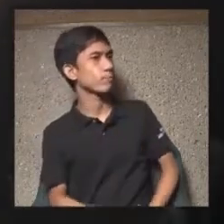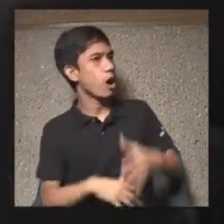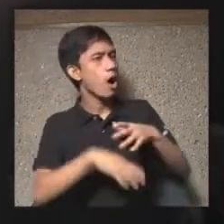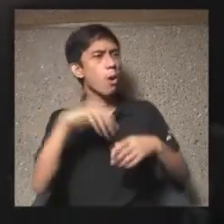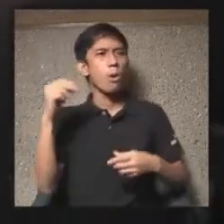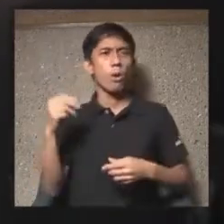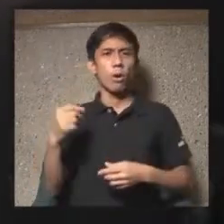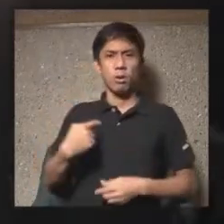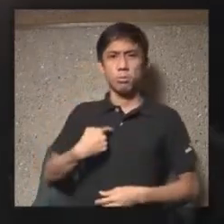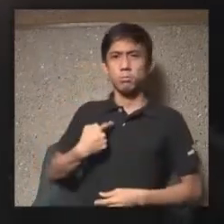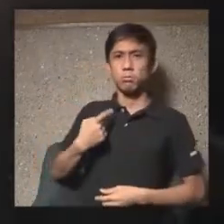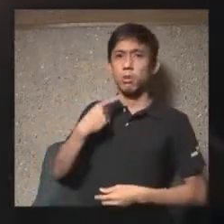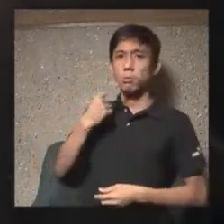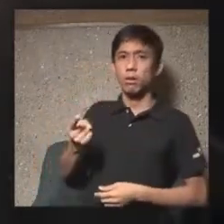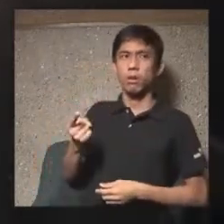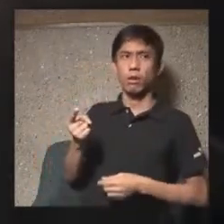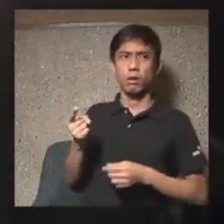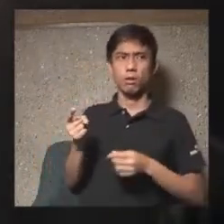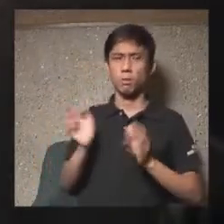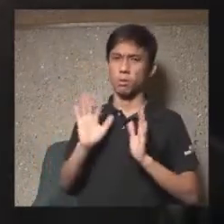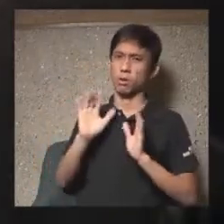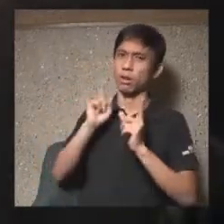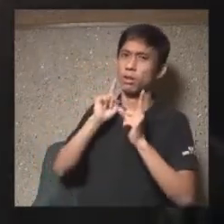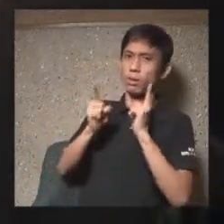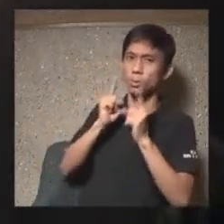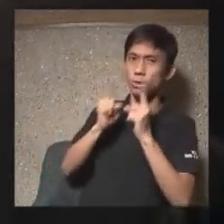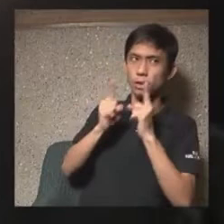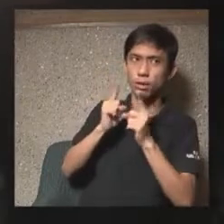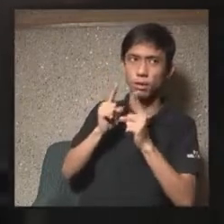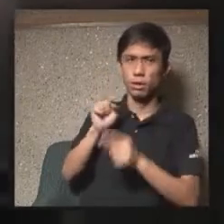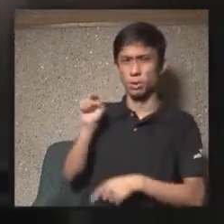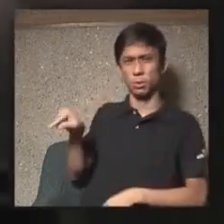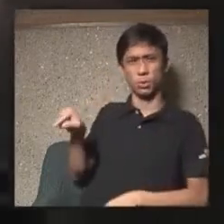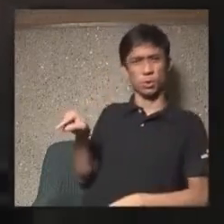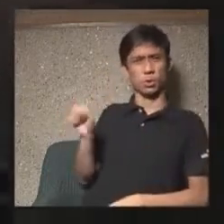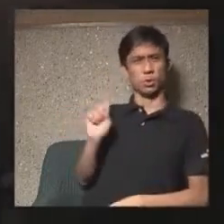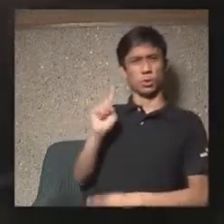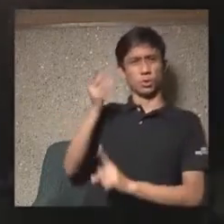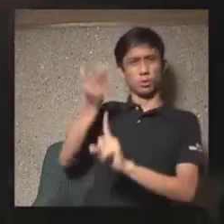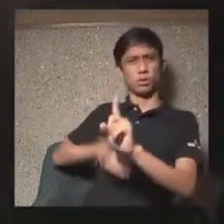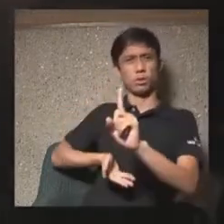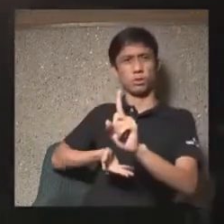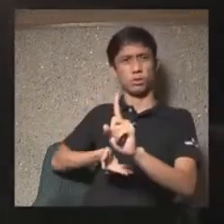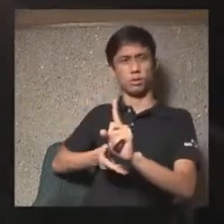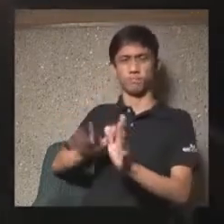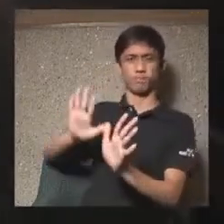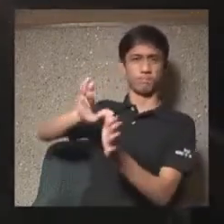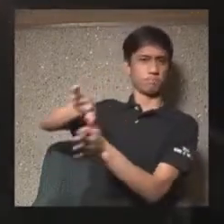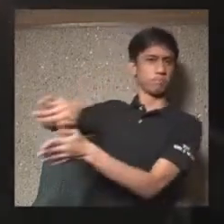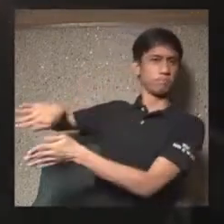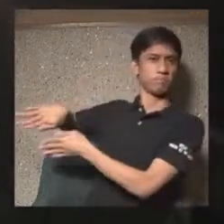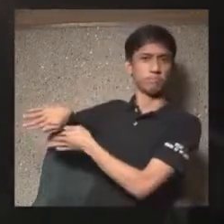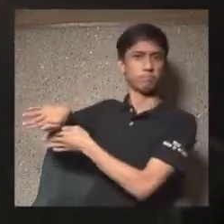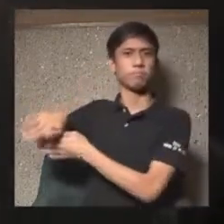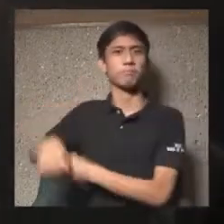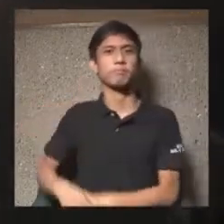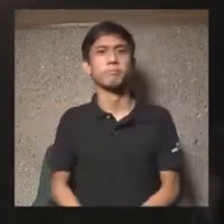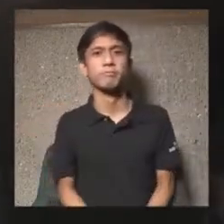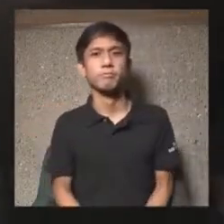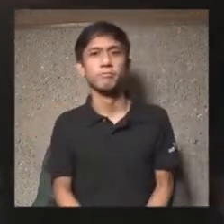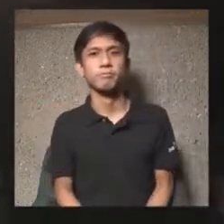guy again. How dare he say that? Hello? He does not understand